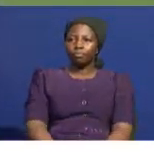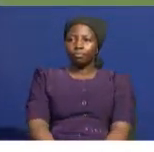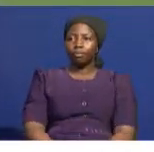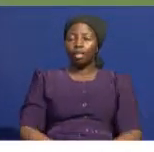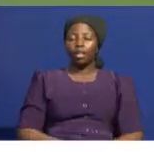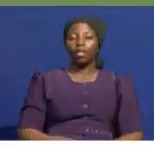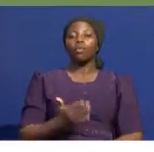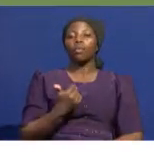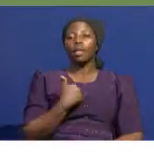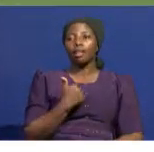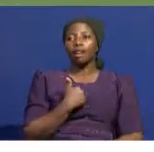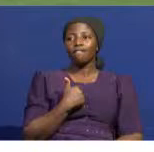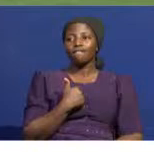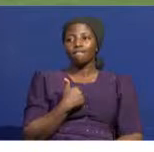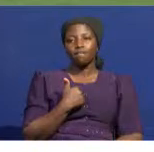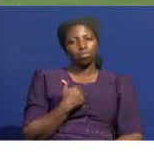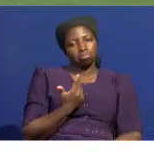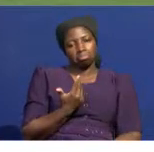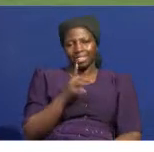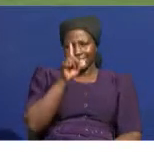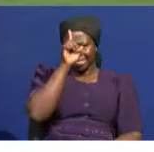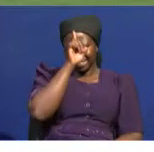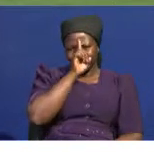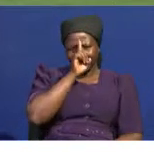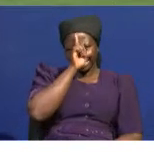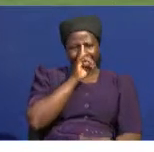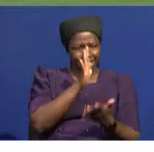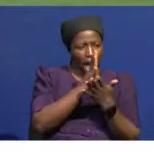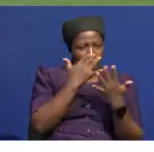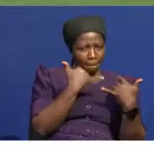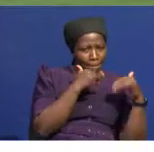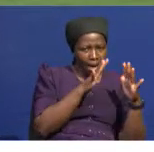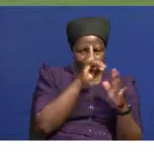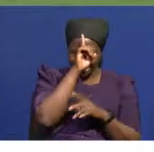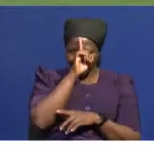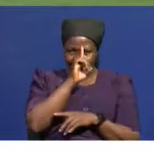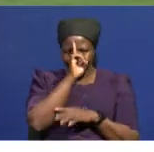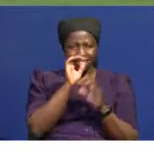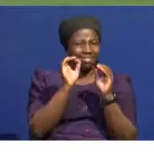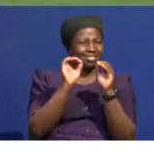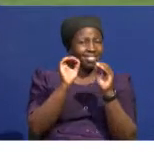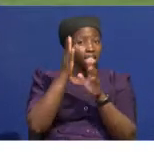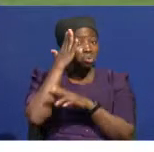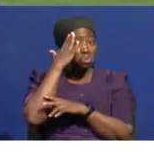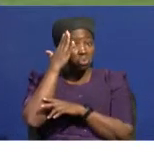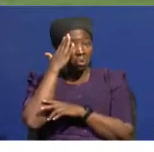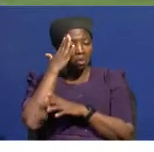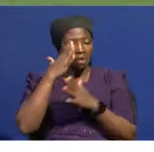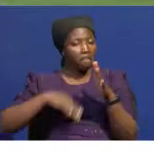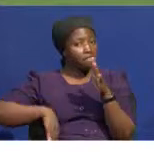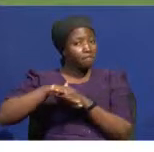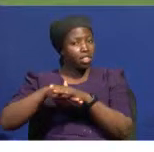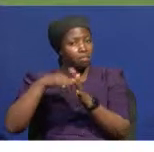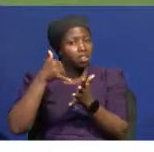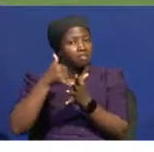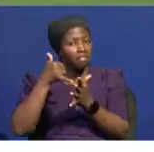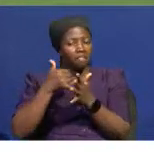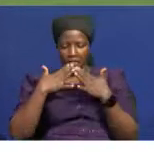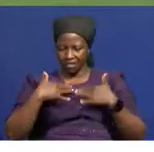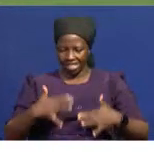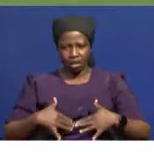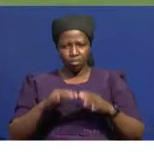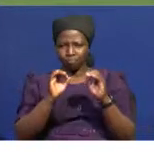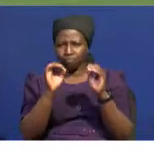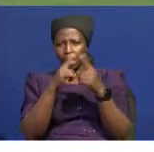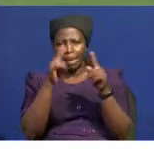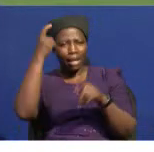Kumekuwa na hiyo kukosa kumakinika kwa some of their players. Na unajua pia football sio tu ati physical, so we also need to find out maybe their